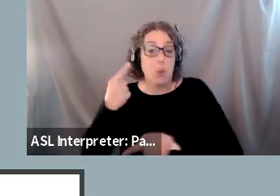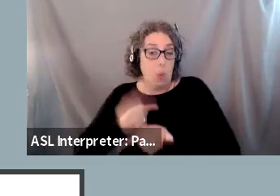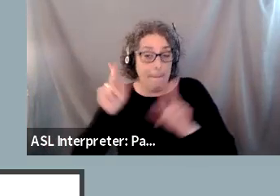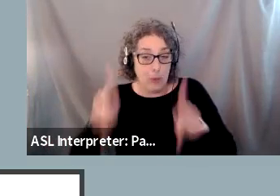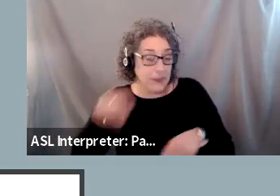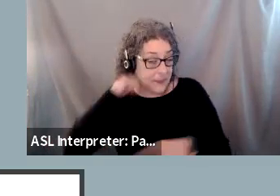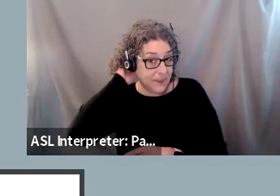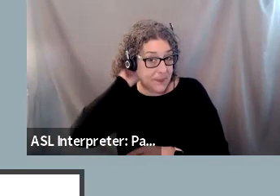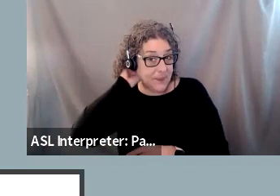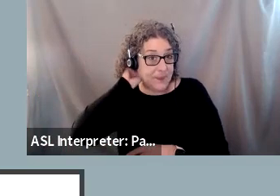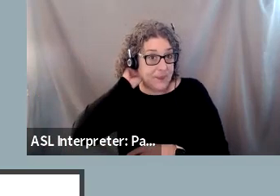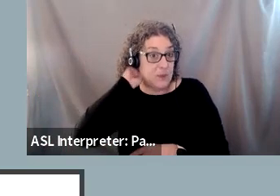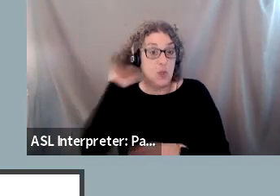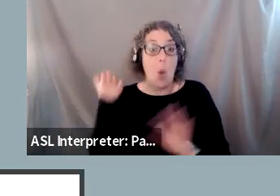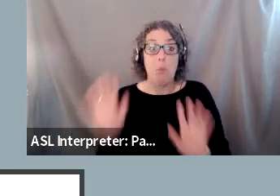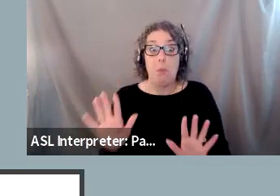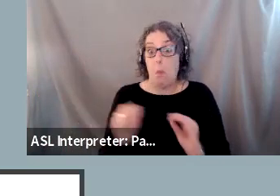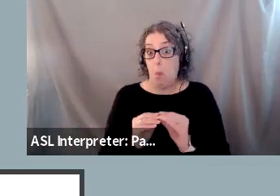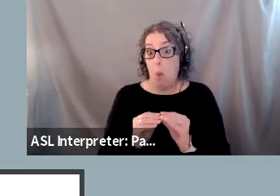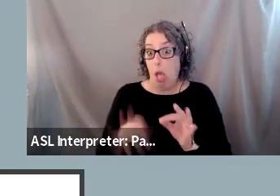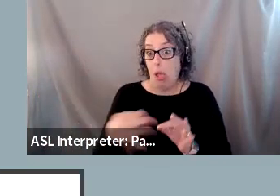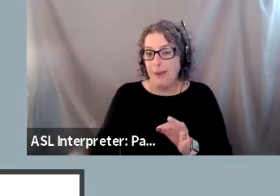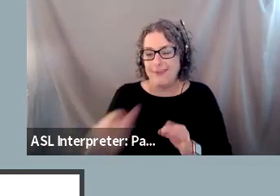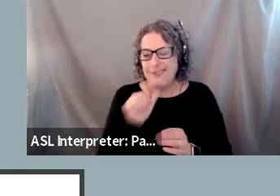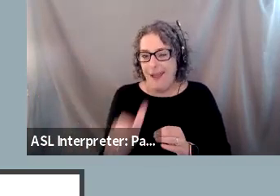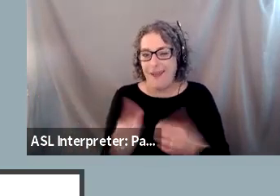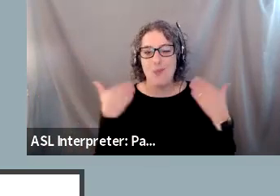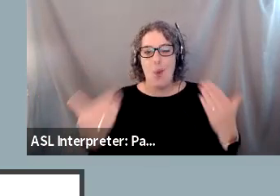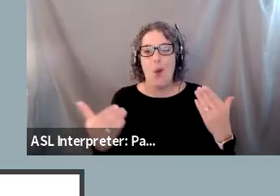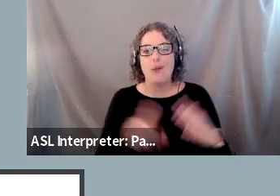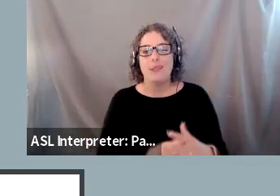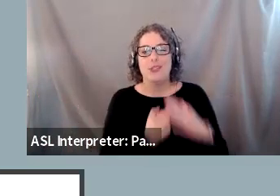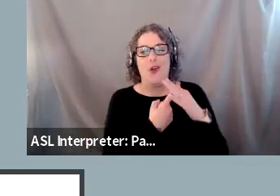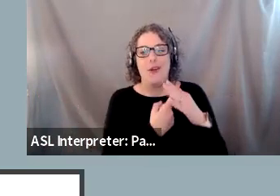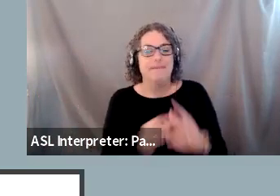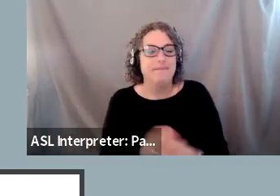So without further ado, I would like to kind of get started.